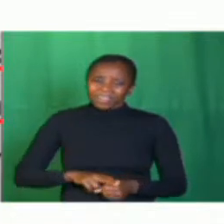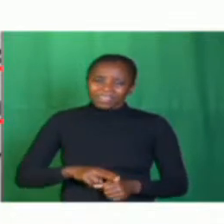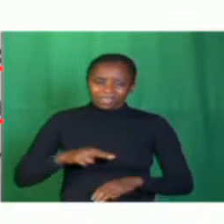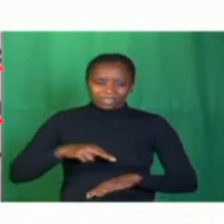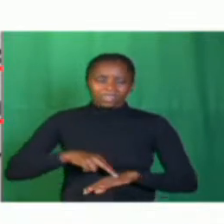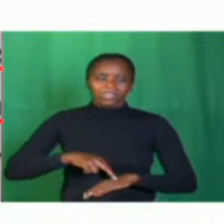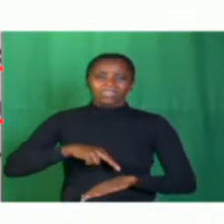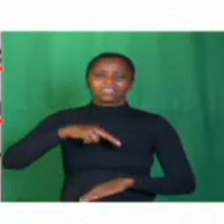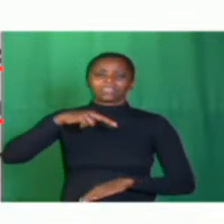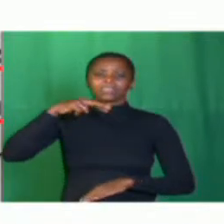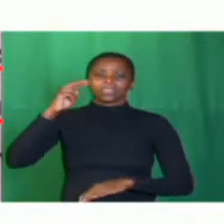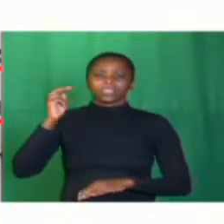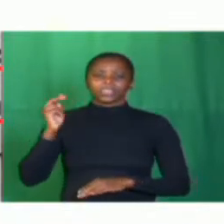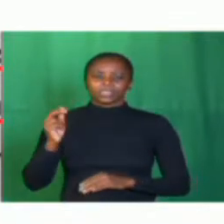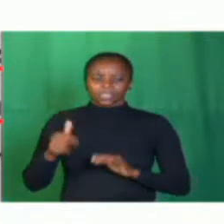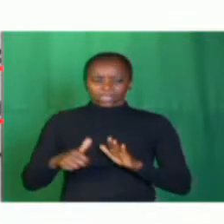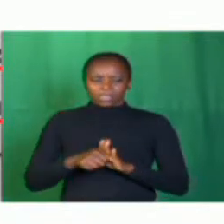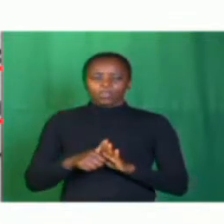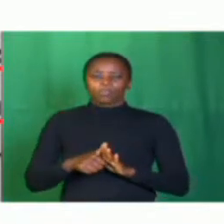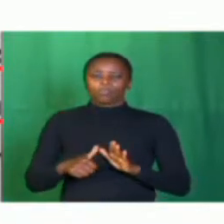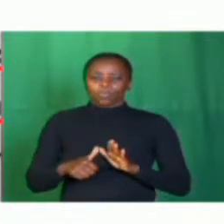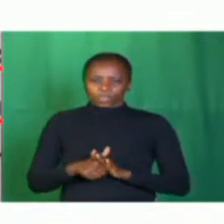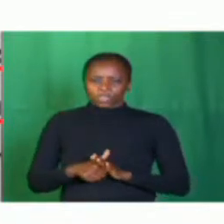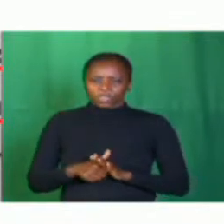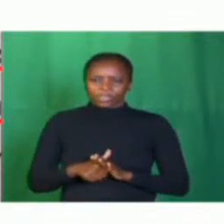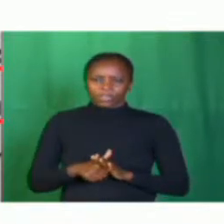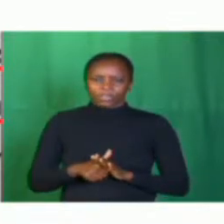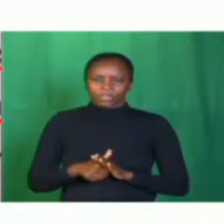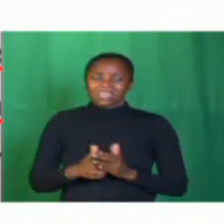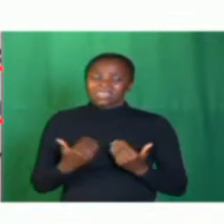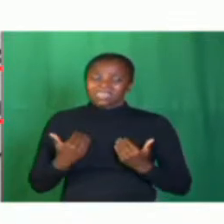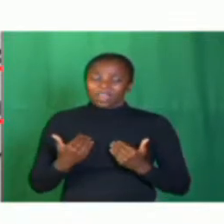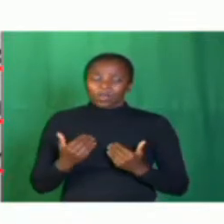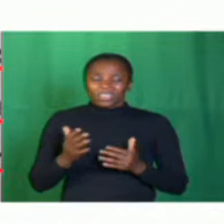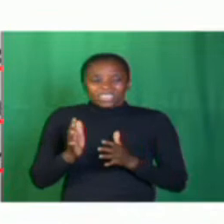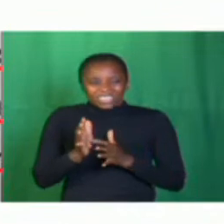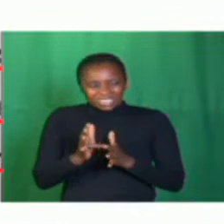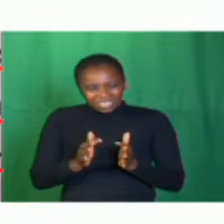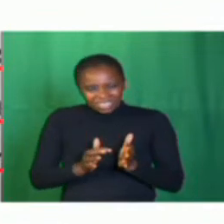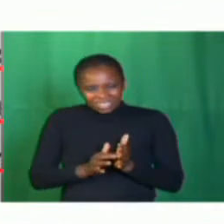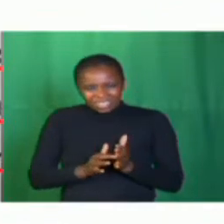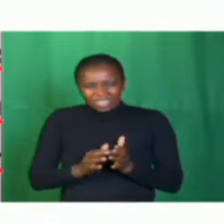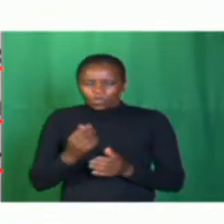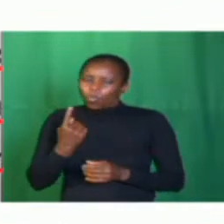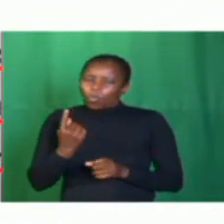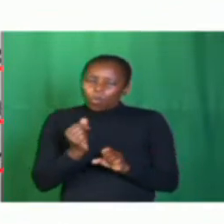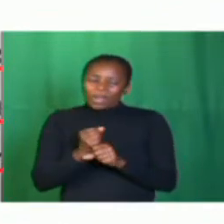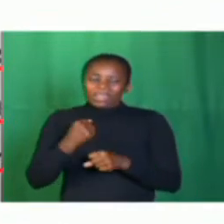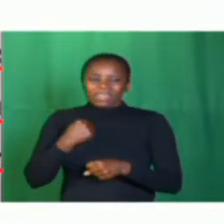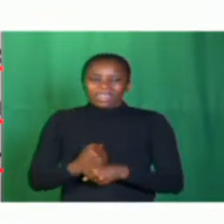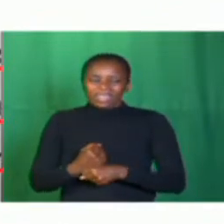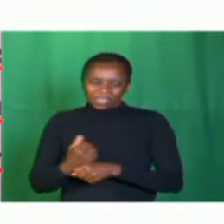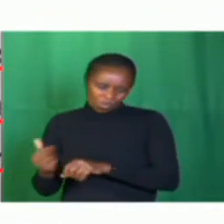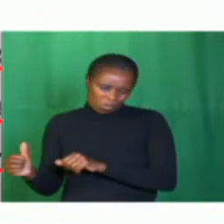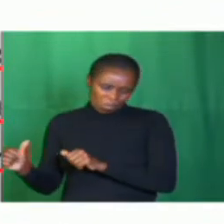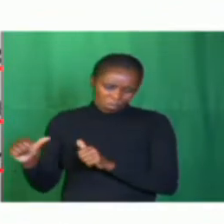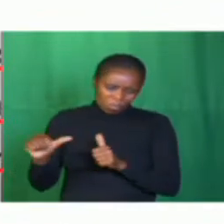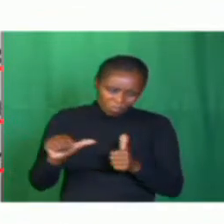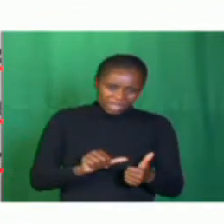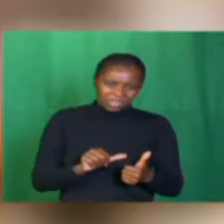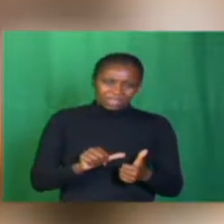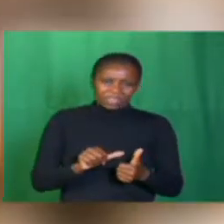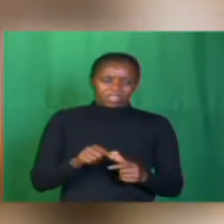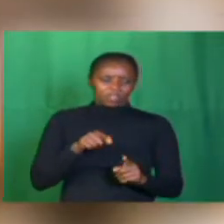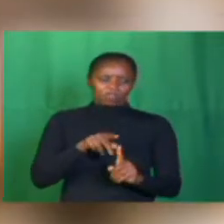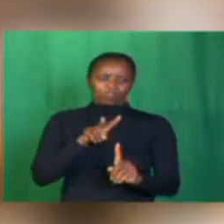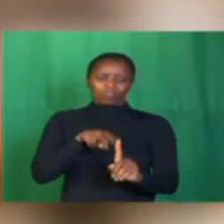assures Christians that Jesus will one day return to judge the world. It had